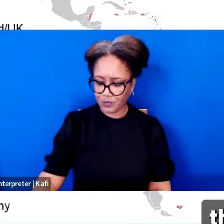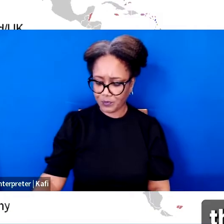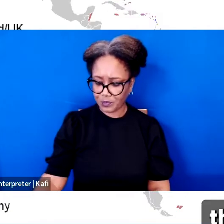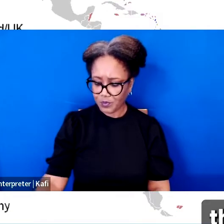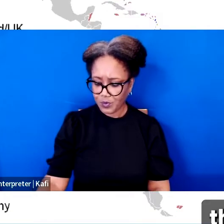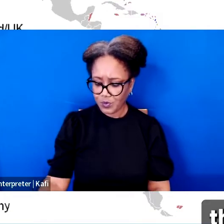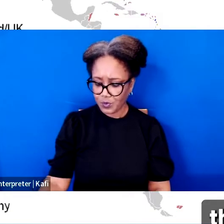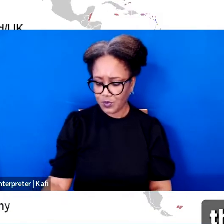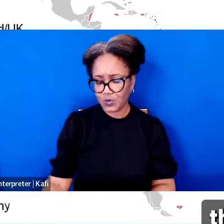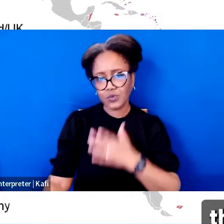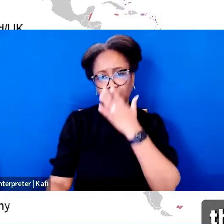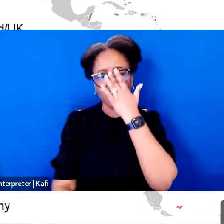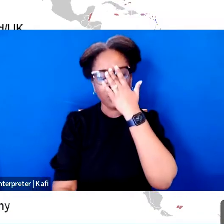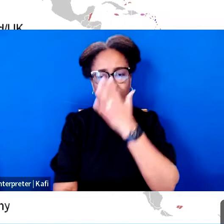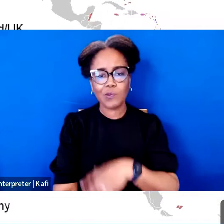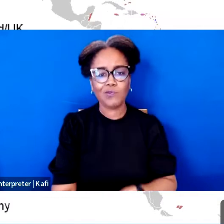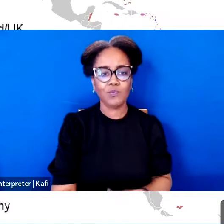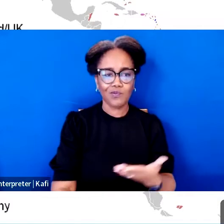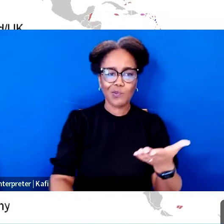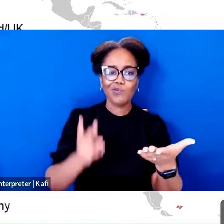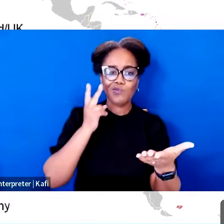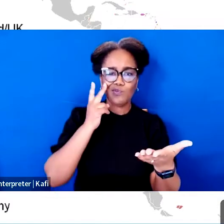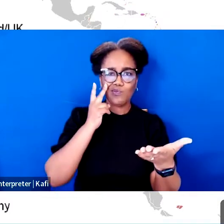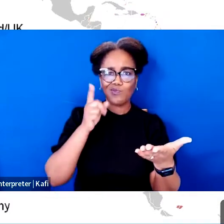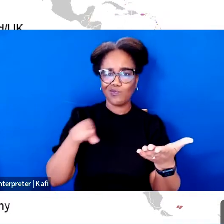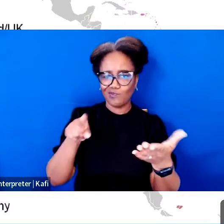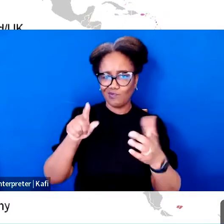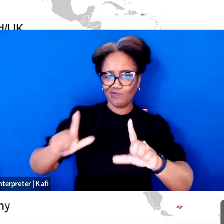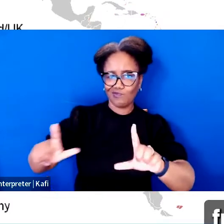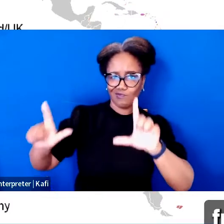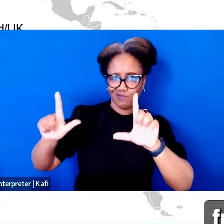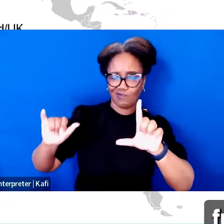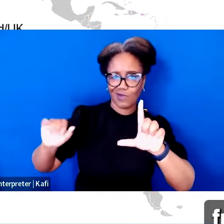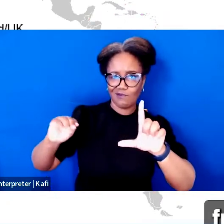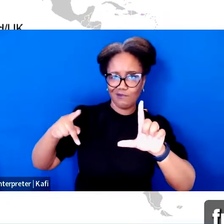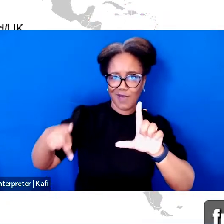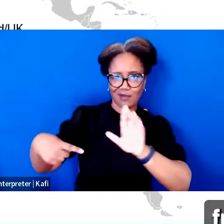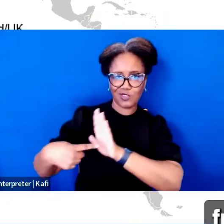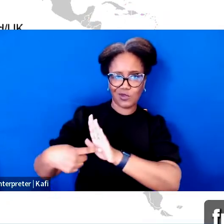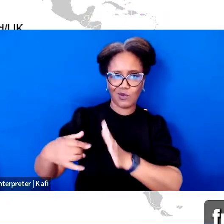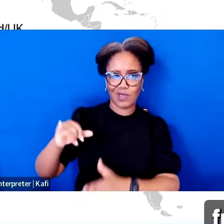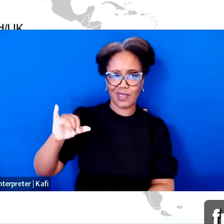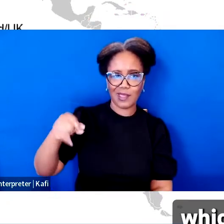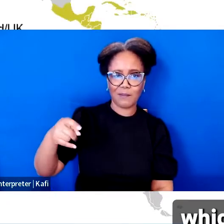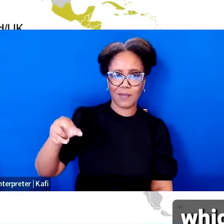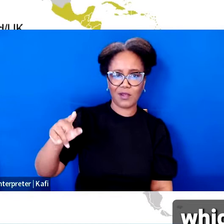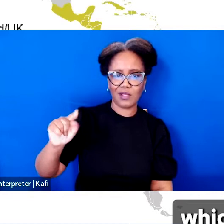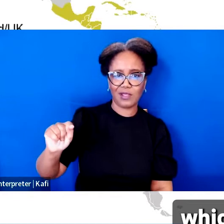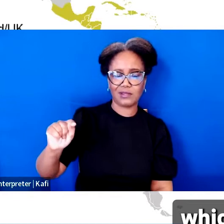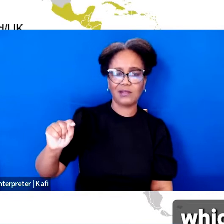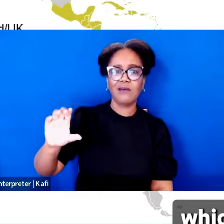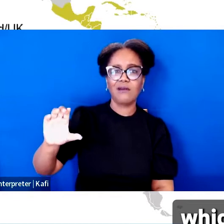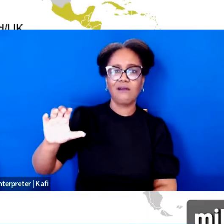This map shows imperialist colonization worldwide from the 1490s onto today, which led